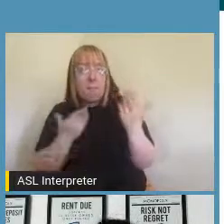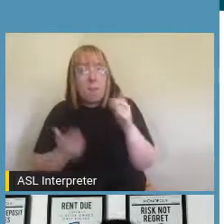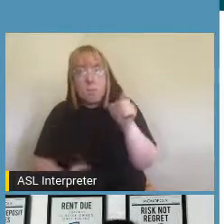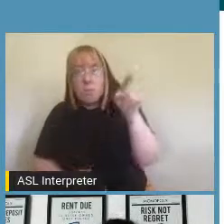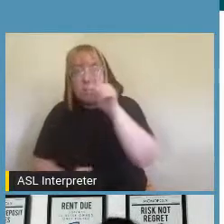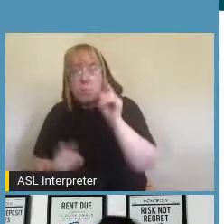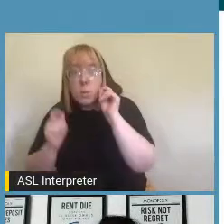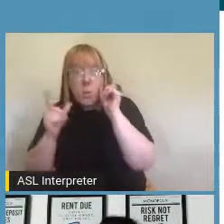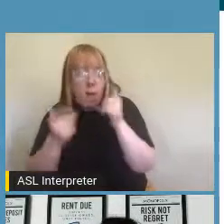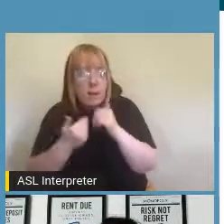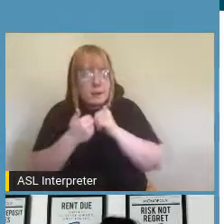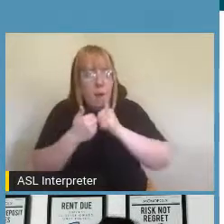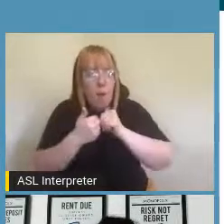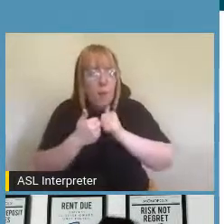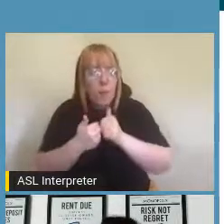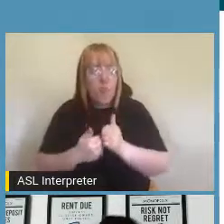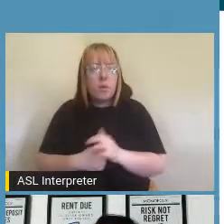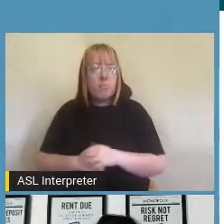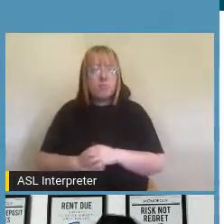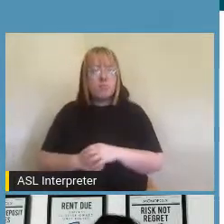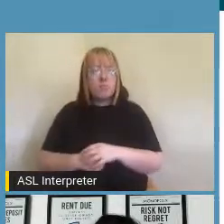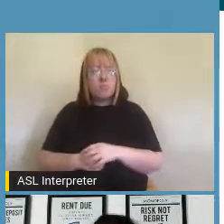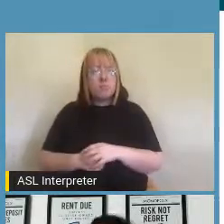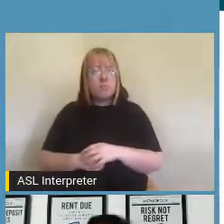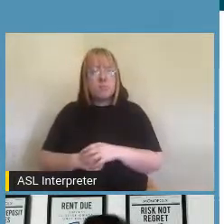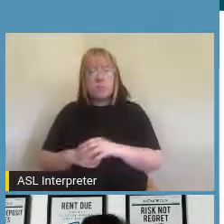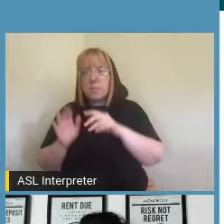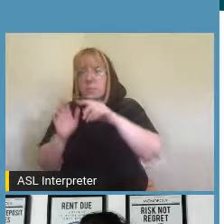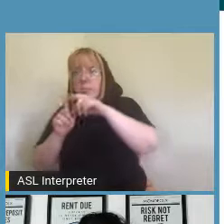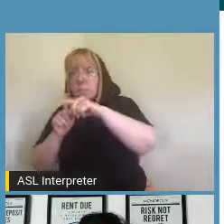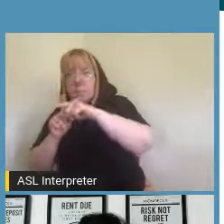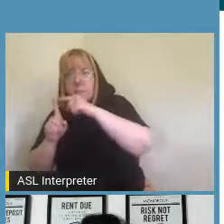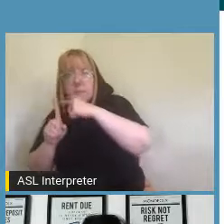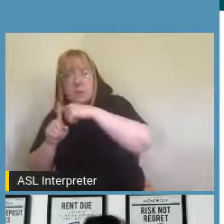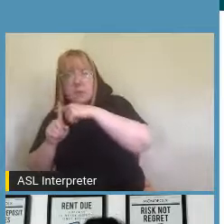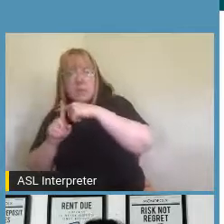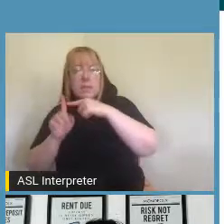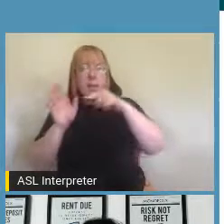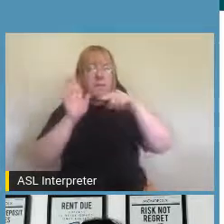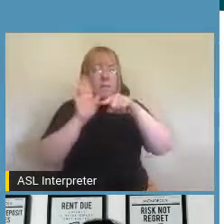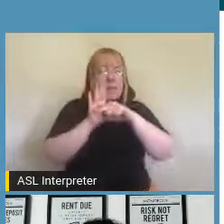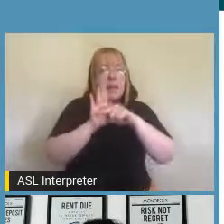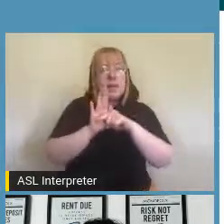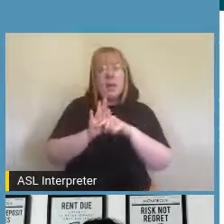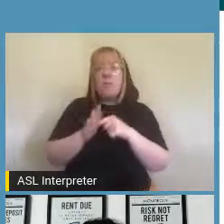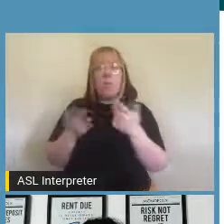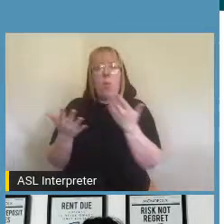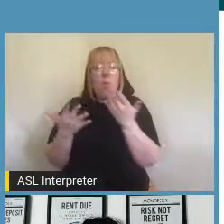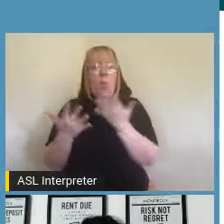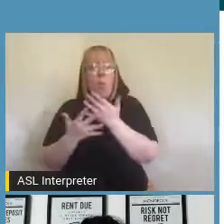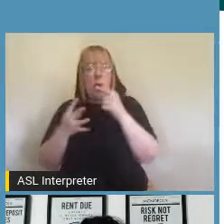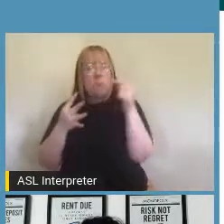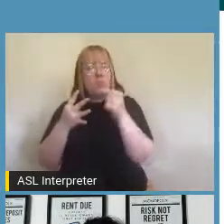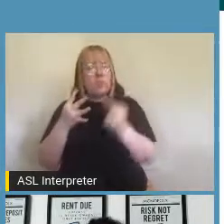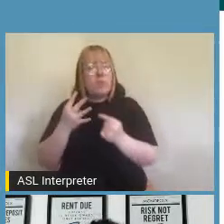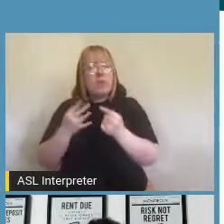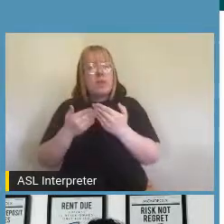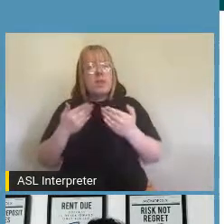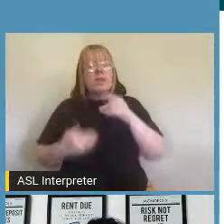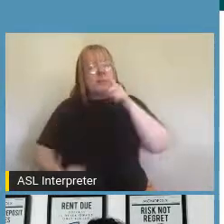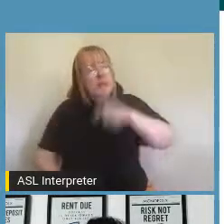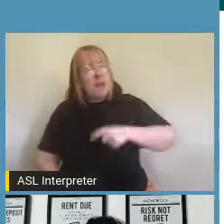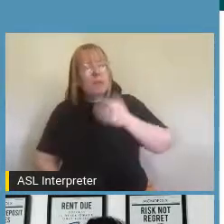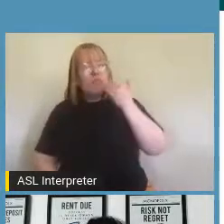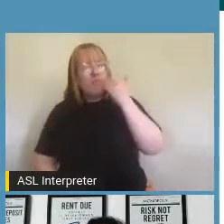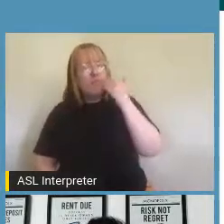visitors or your audience overall, be it positive or negative, that they should know about? Because the power of video that we have is that we can